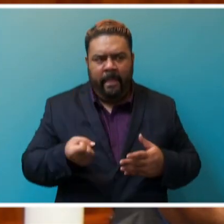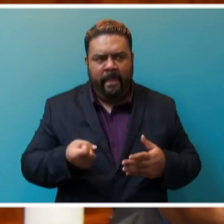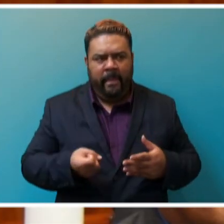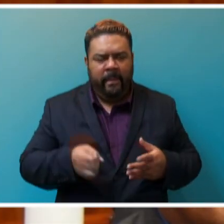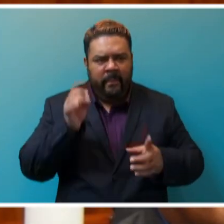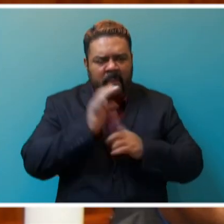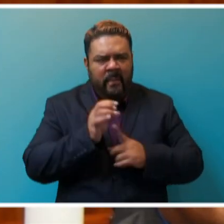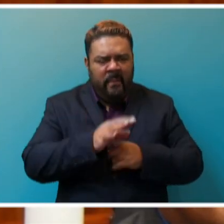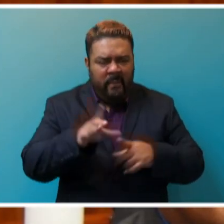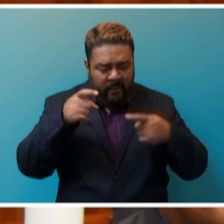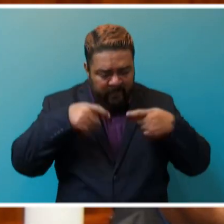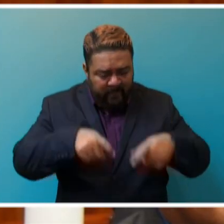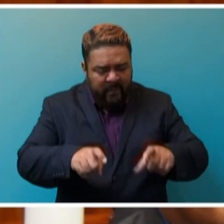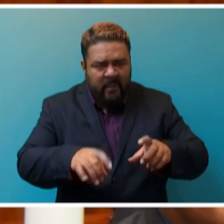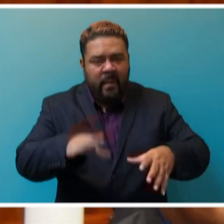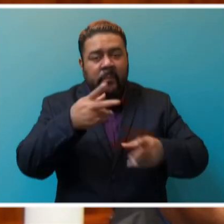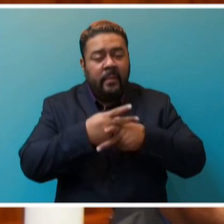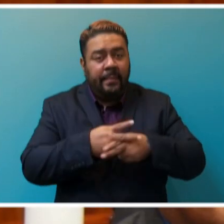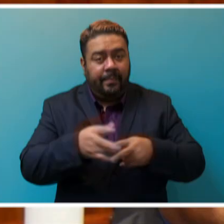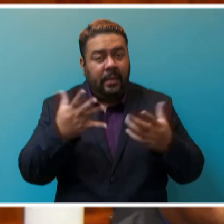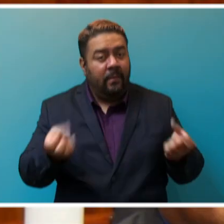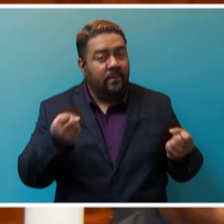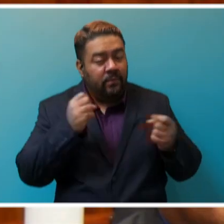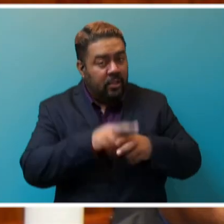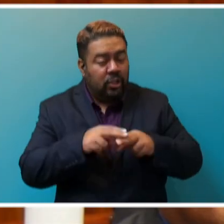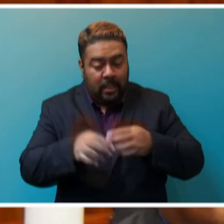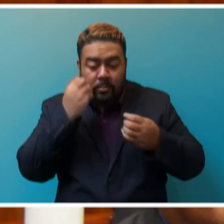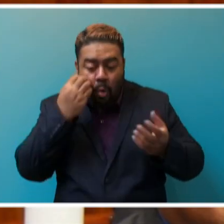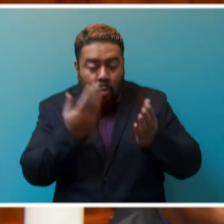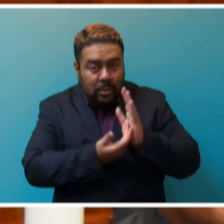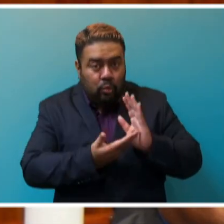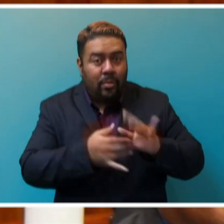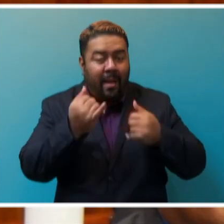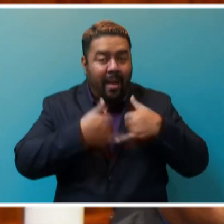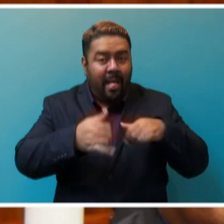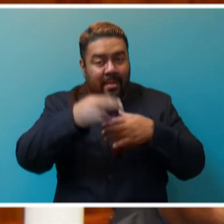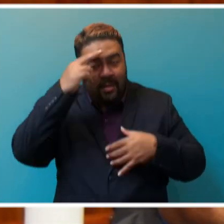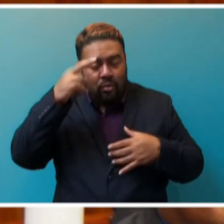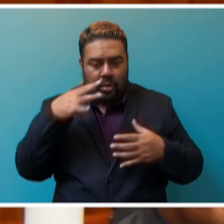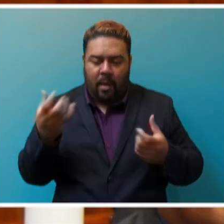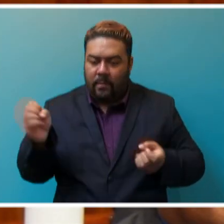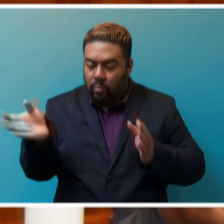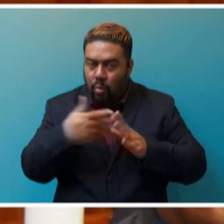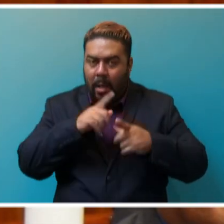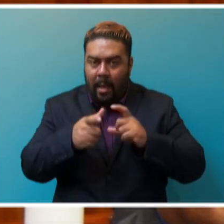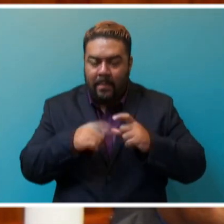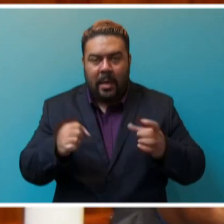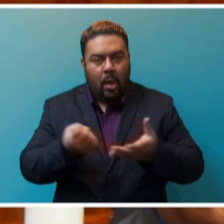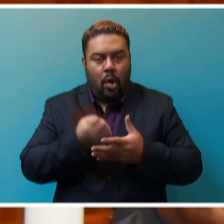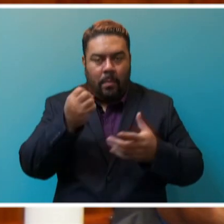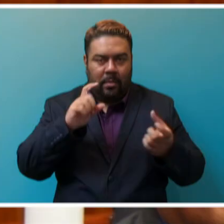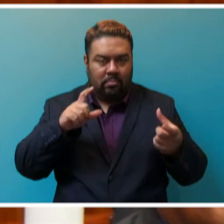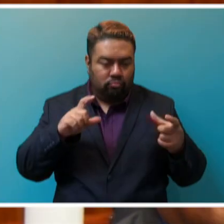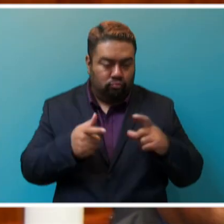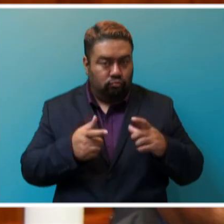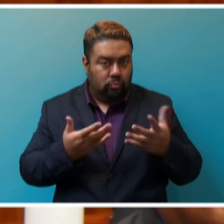importance of sustainable productivity given Fiji's exposure as an island nation facing climate and economic pressures. At